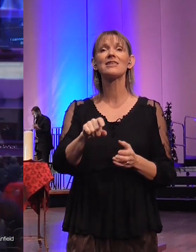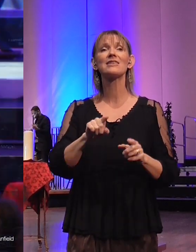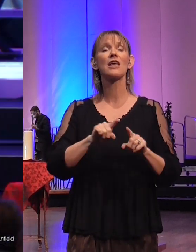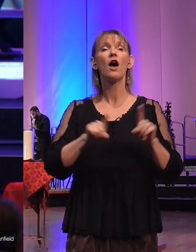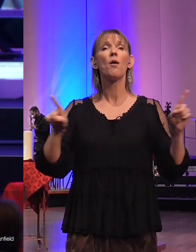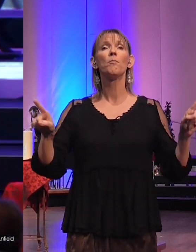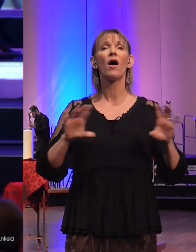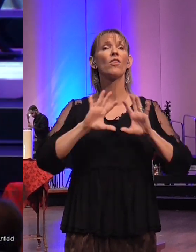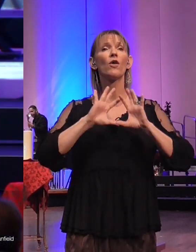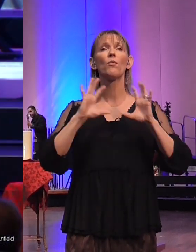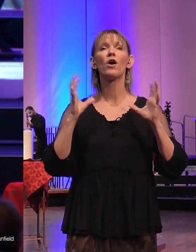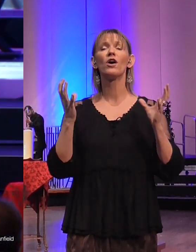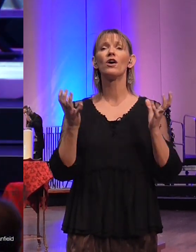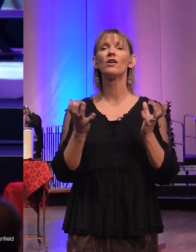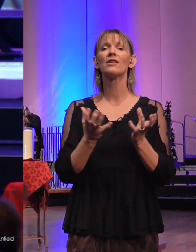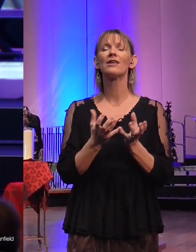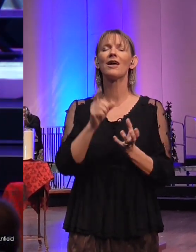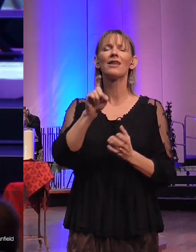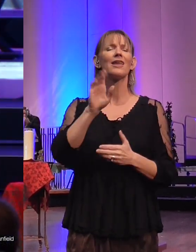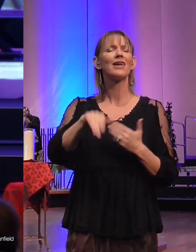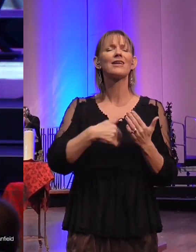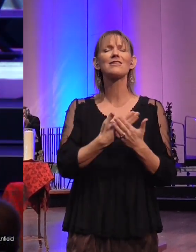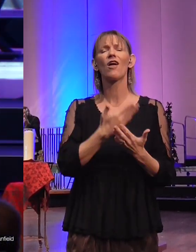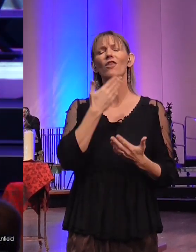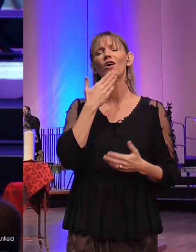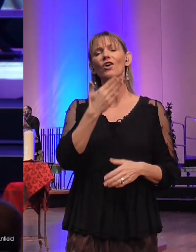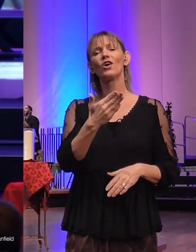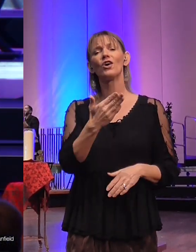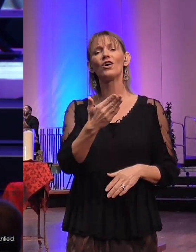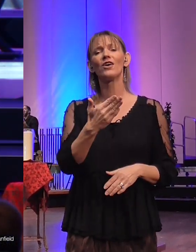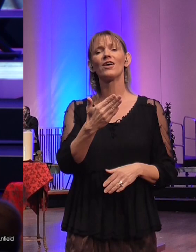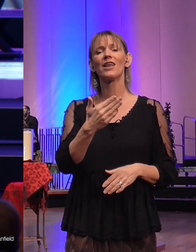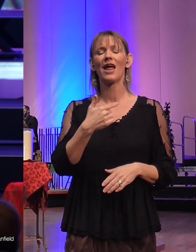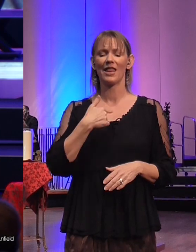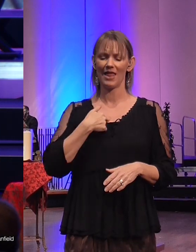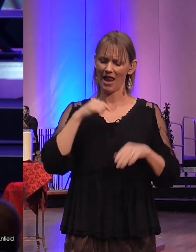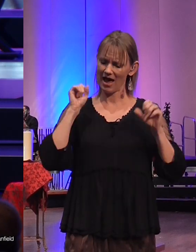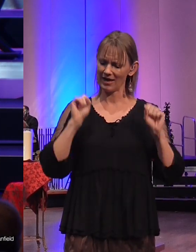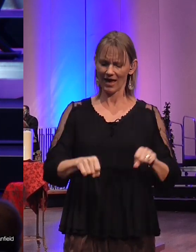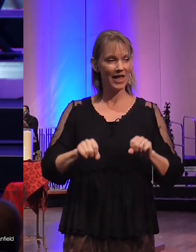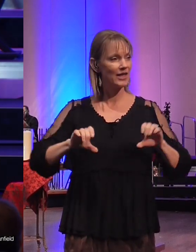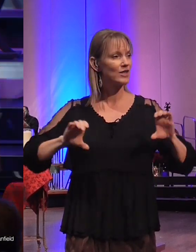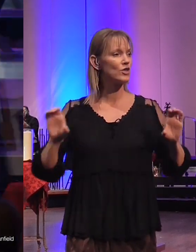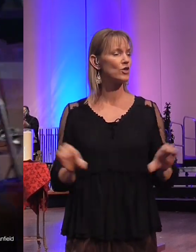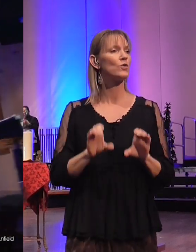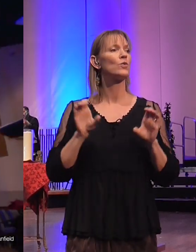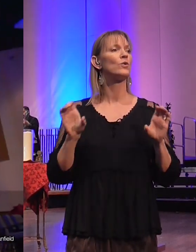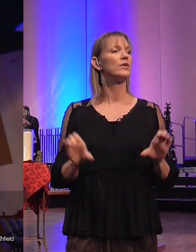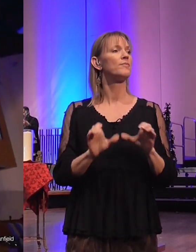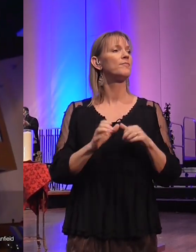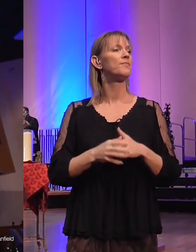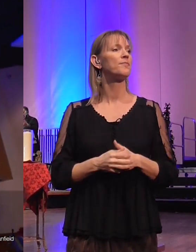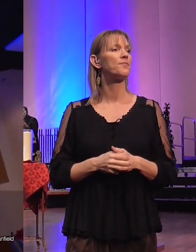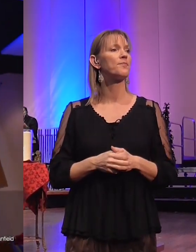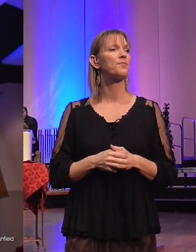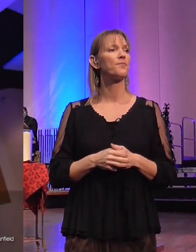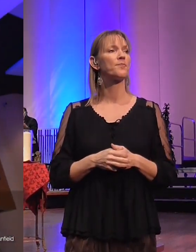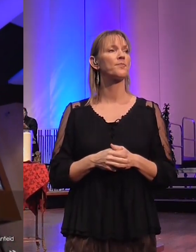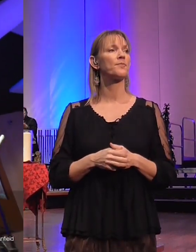needs, but the world needs all the good that I can do.